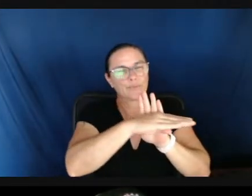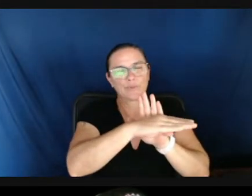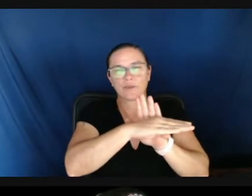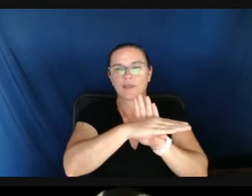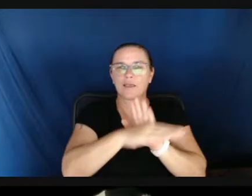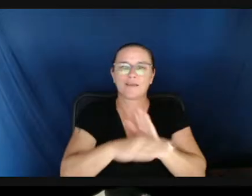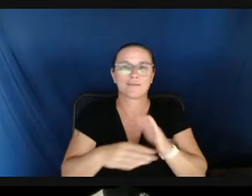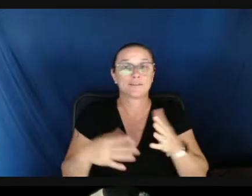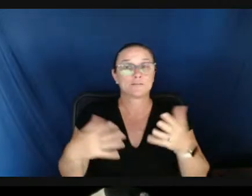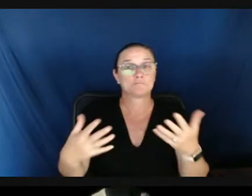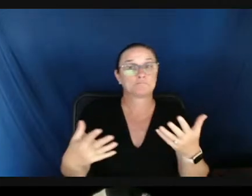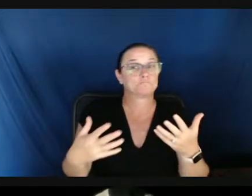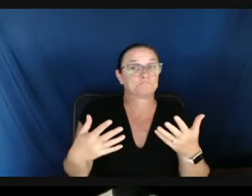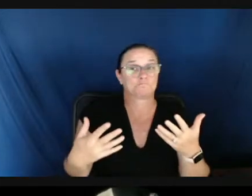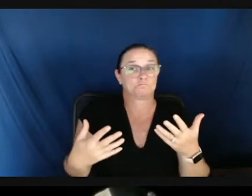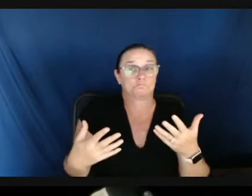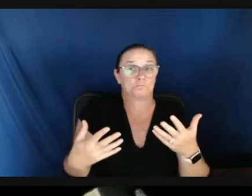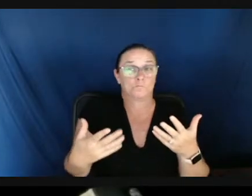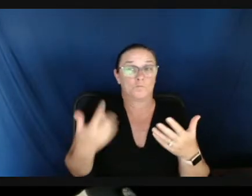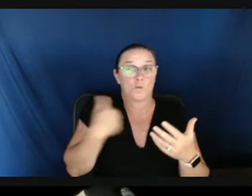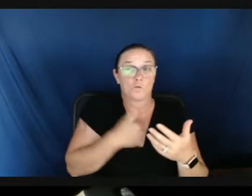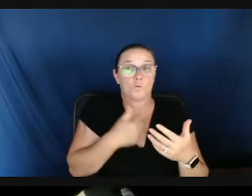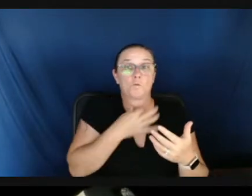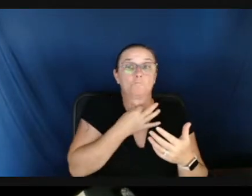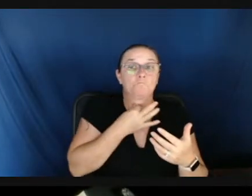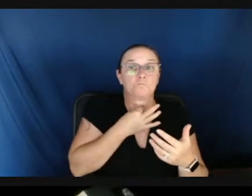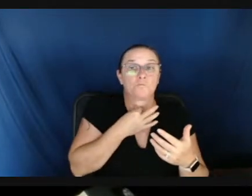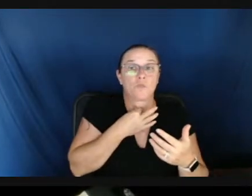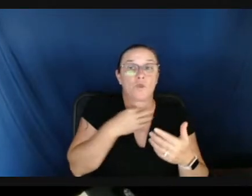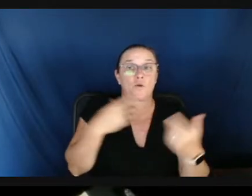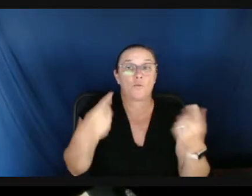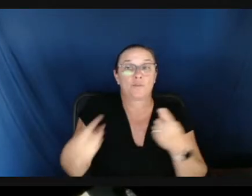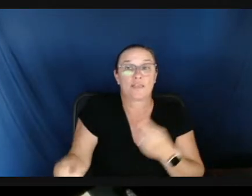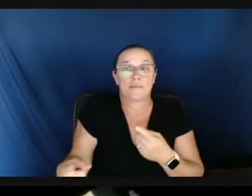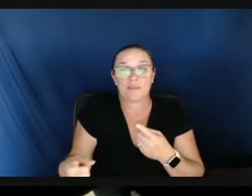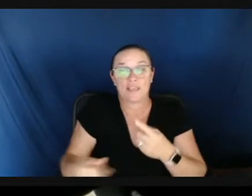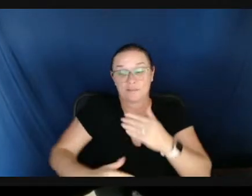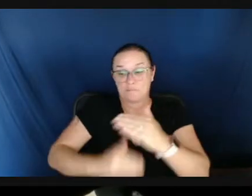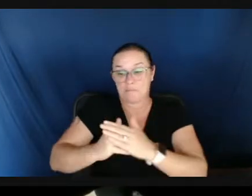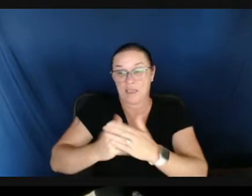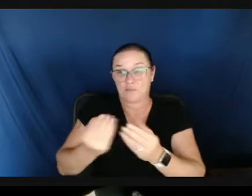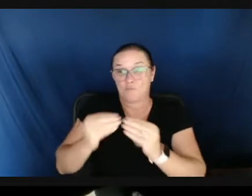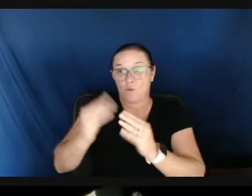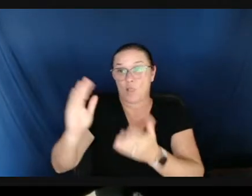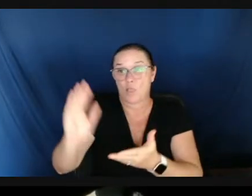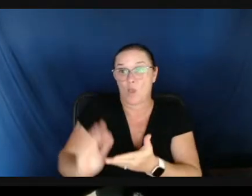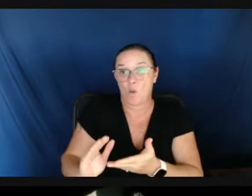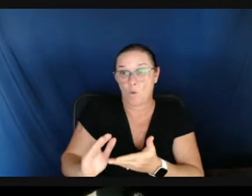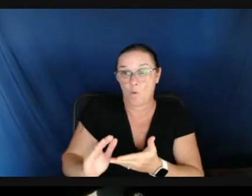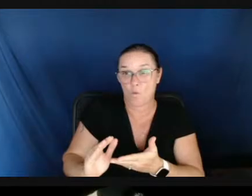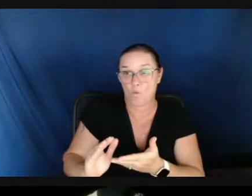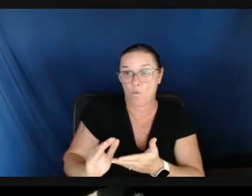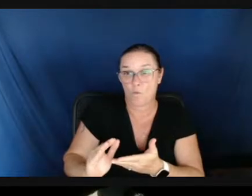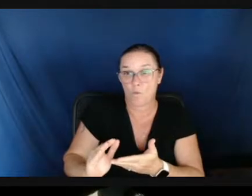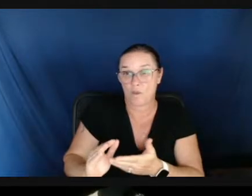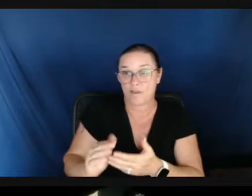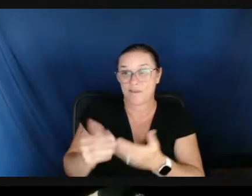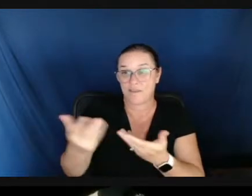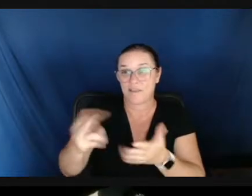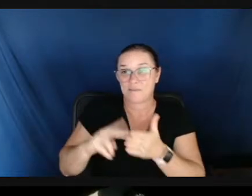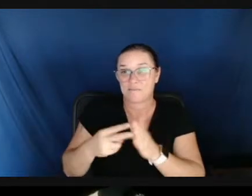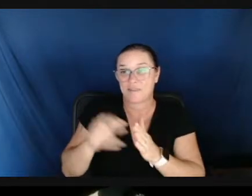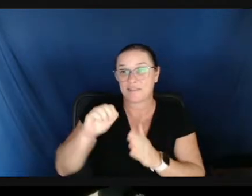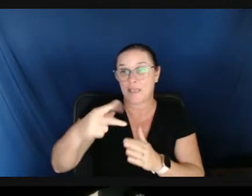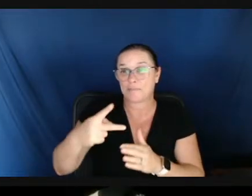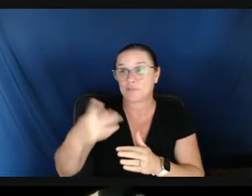is where are we going with this? Is this threshold down lower? And in that case, episode 18